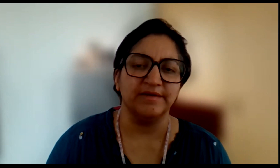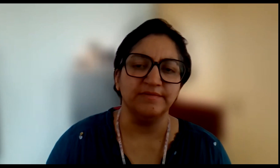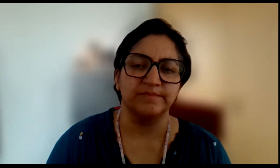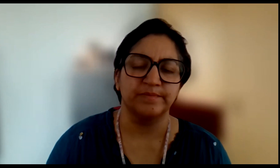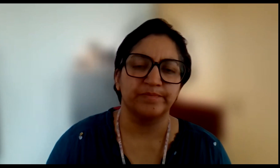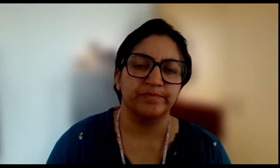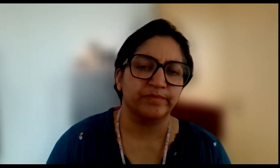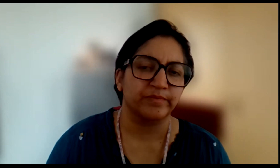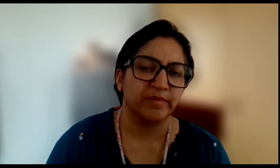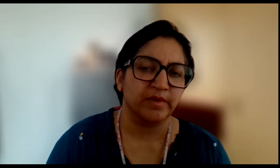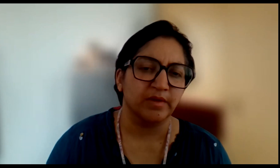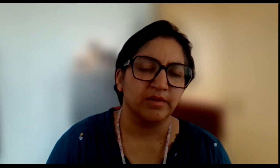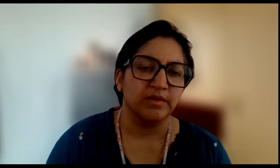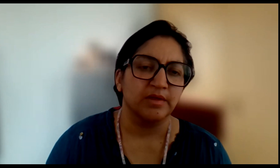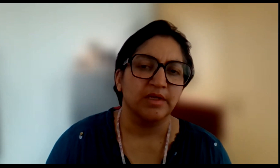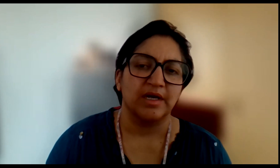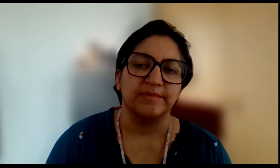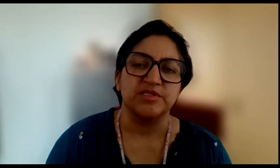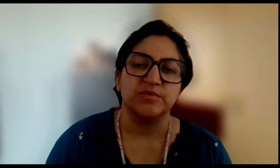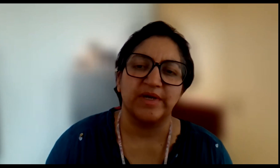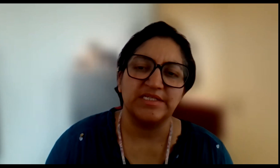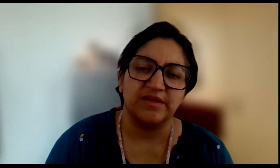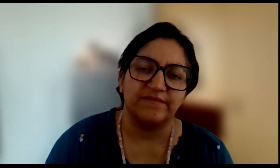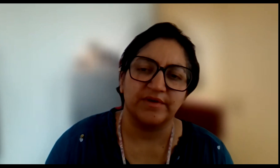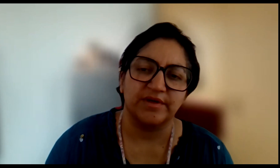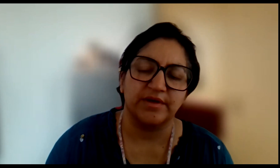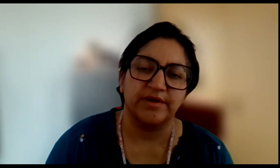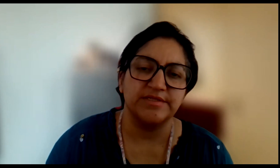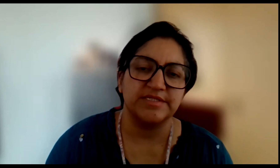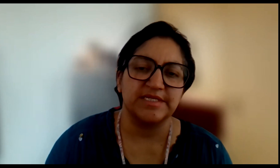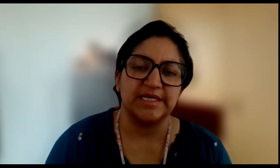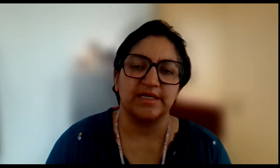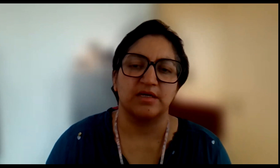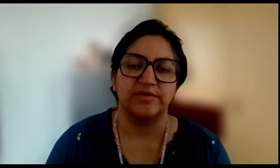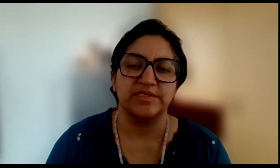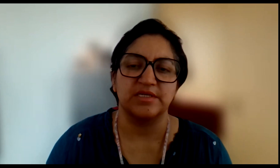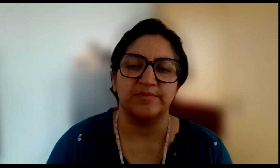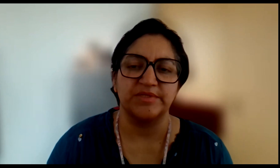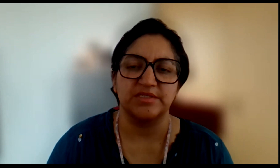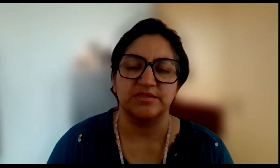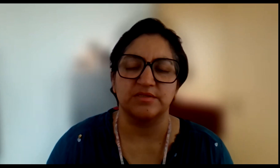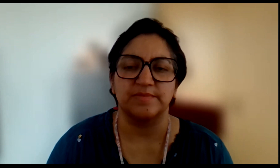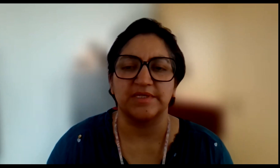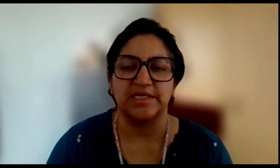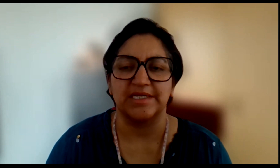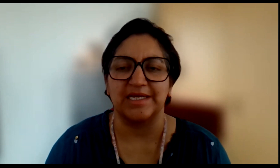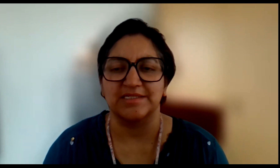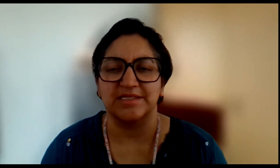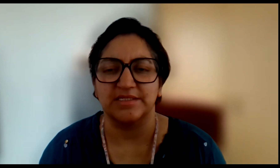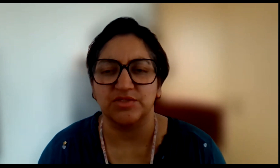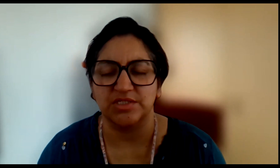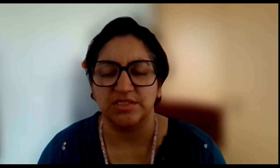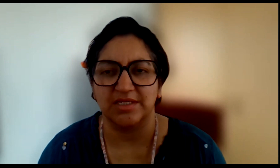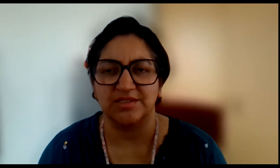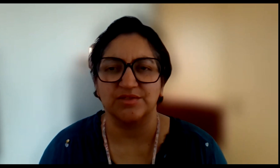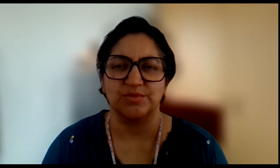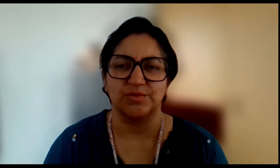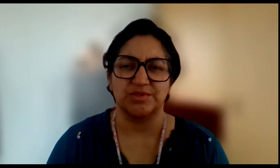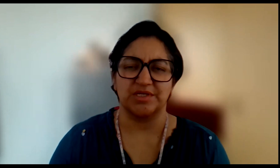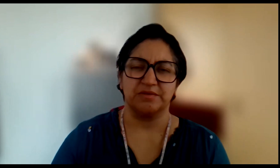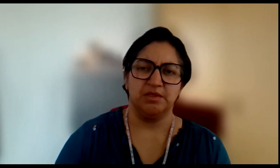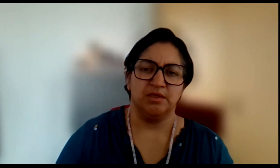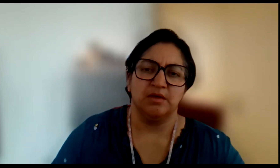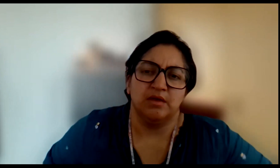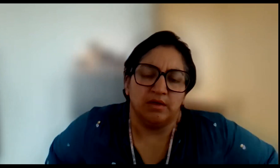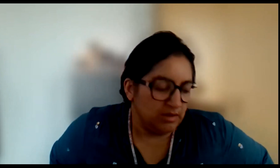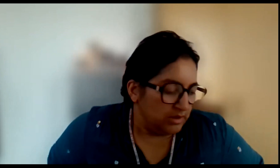Hi, Tanya. Hiya. I'm just waiting for Kirsty, our interpreter, to be connected. It just says connecting to